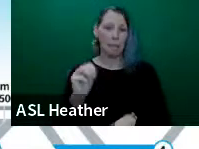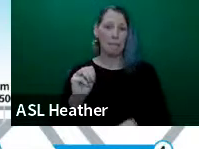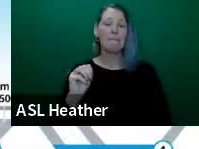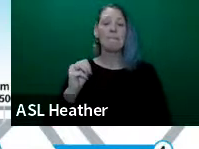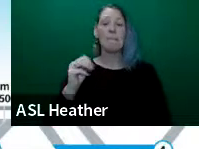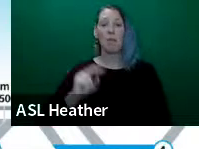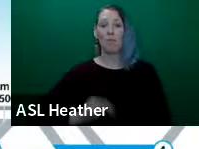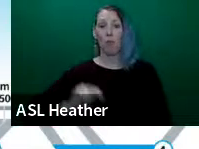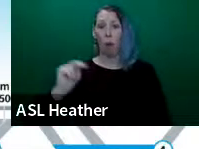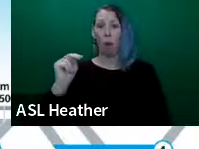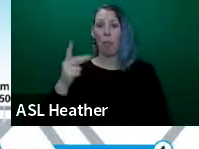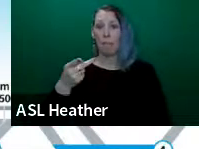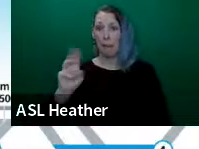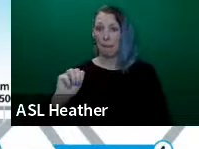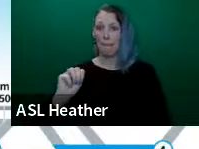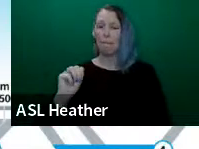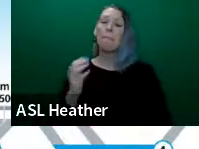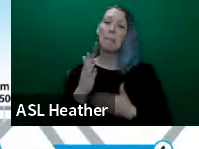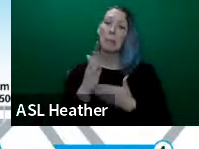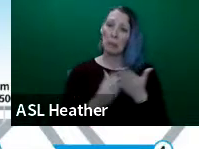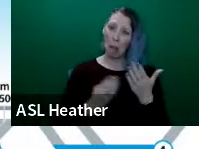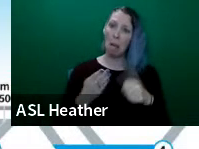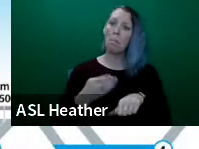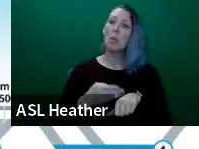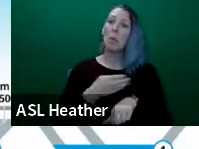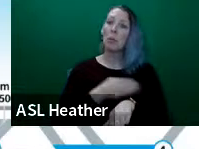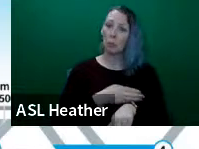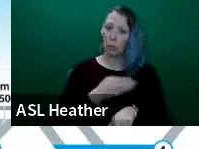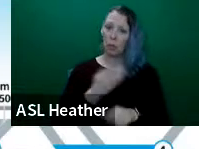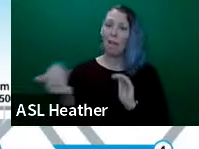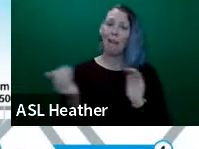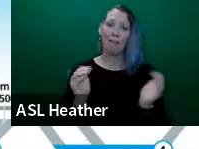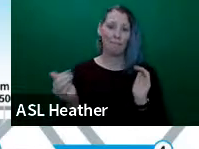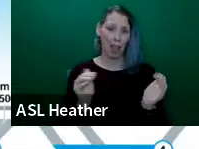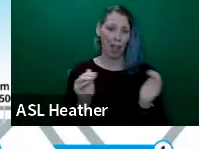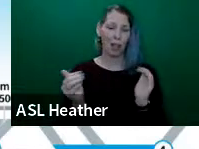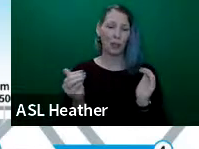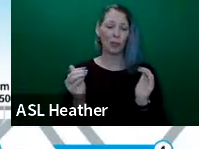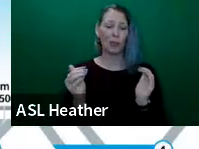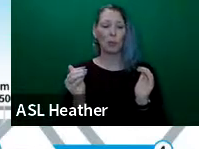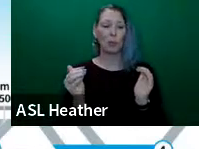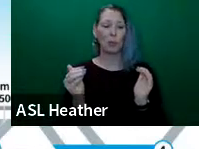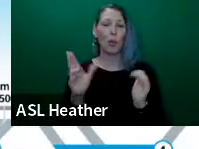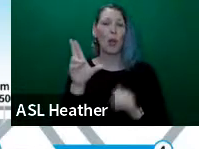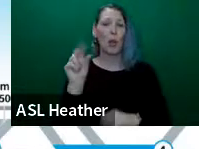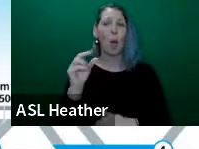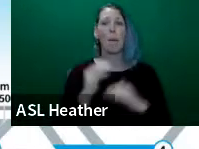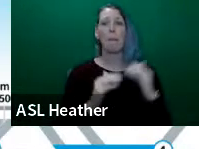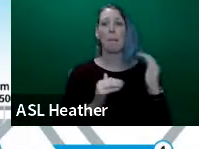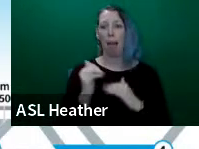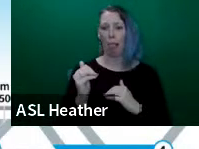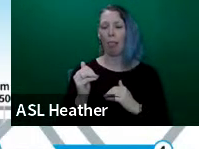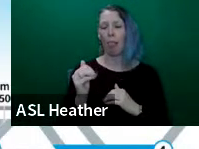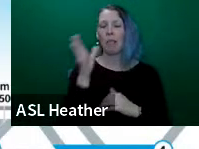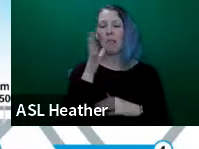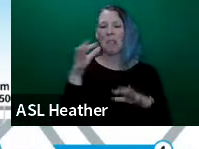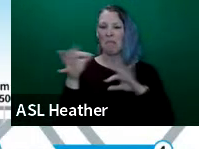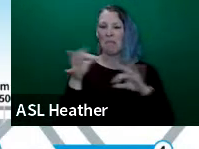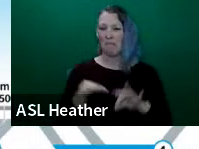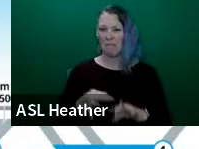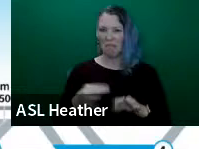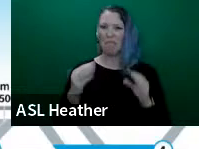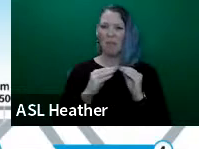northbound PM. There is a slight improvement compared to the no build condition, and I'll get into those kind of